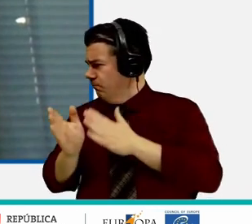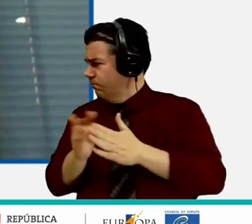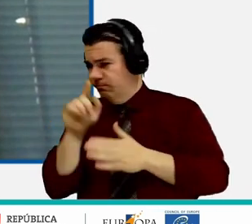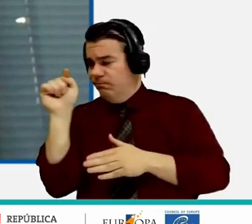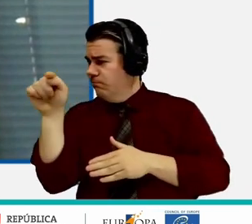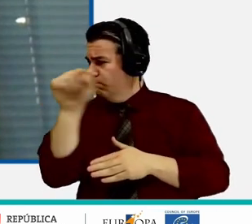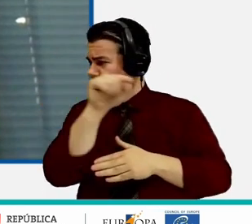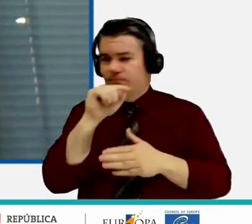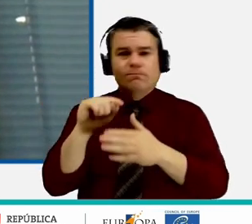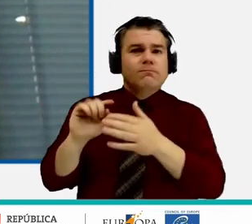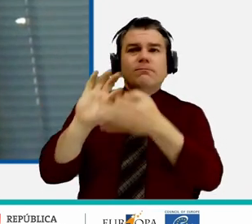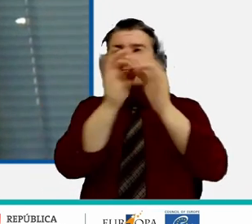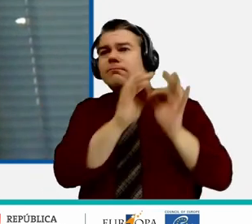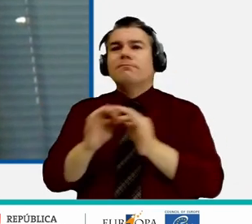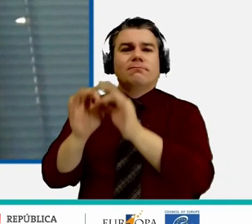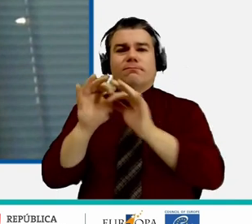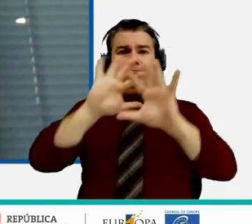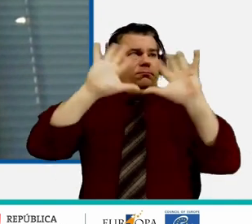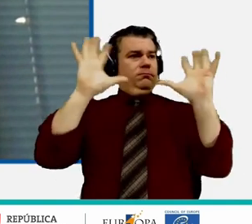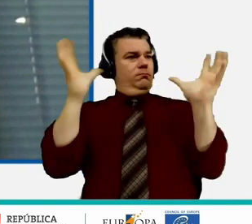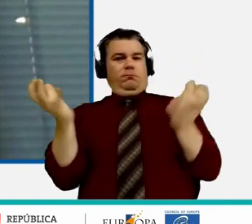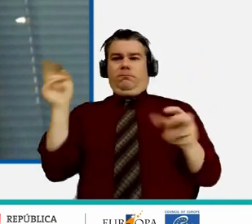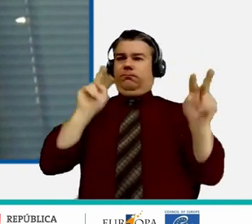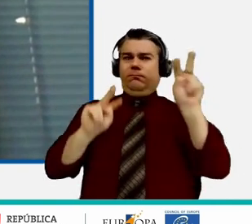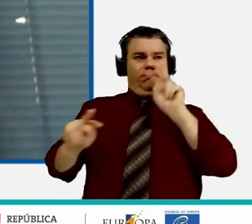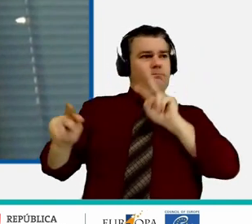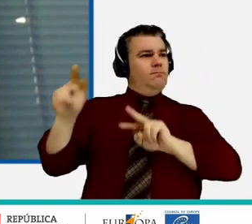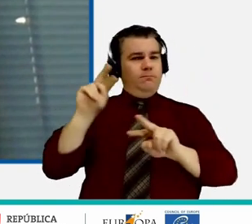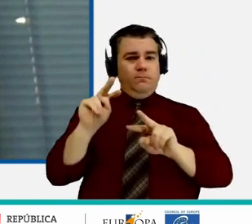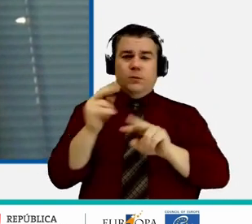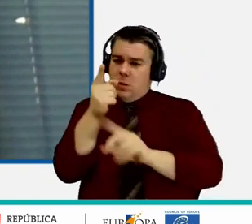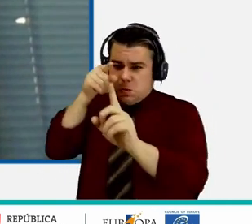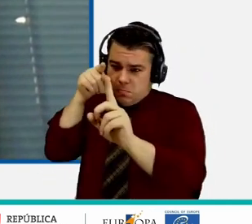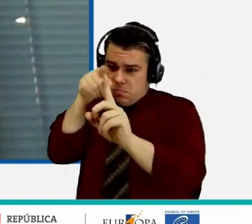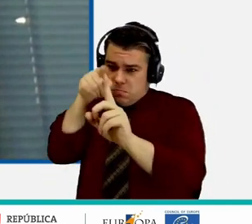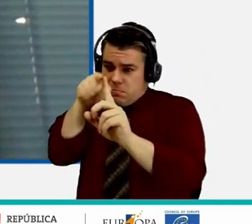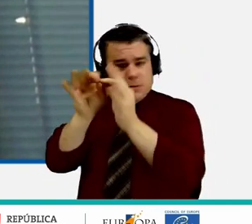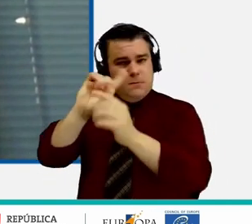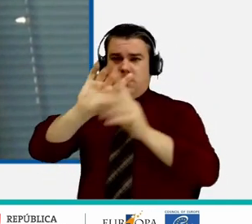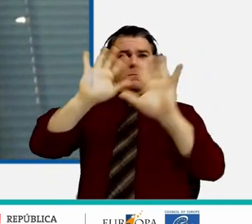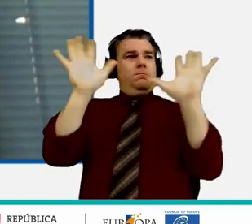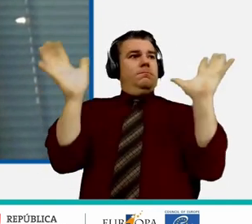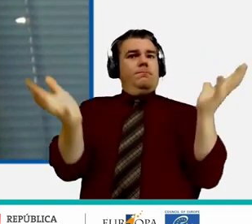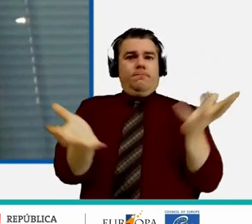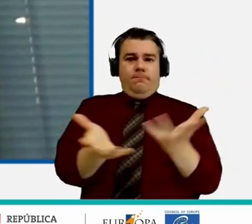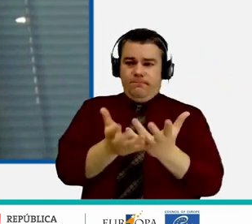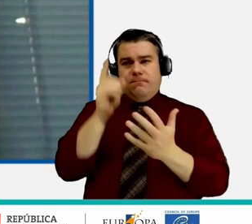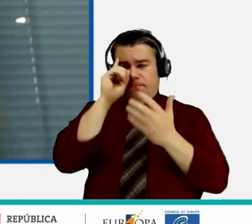and a cross-sectorial approach, putting an effort in stakeholder engagement and proactive risk reduction